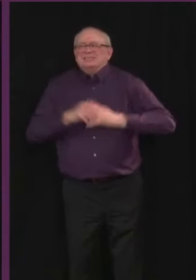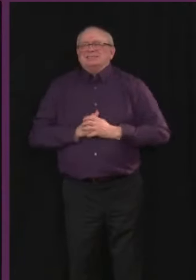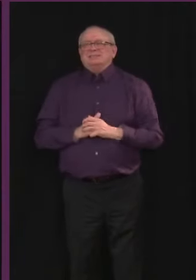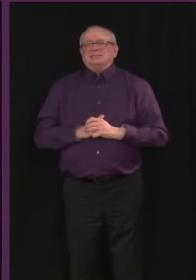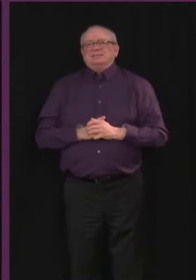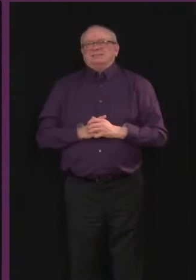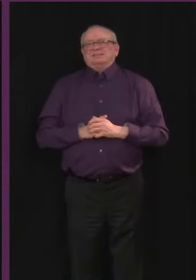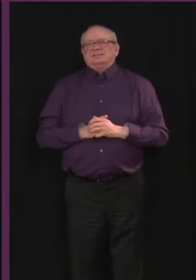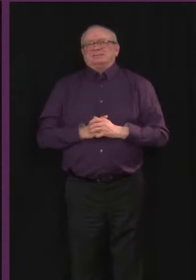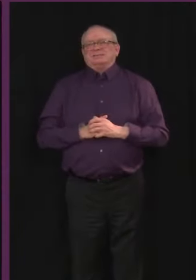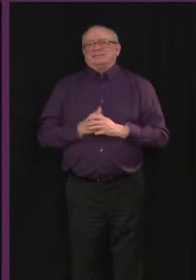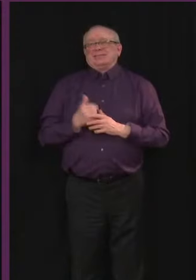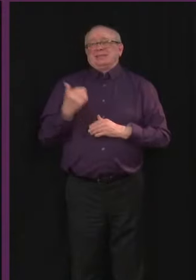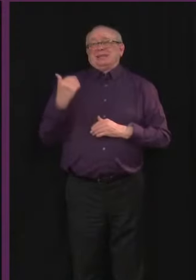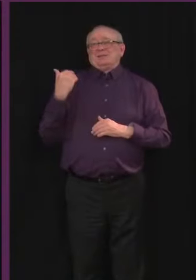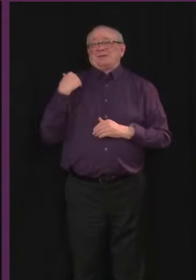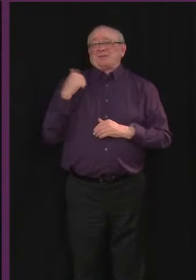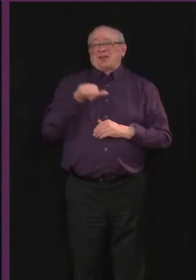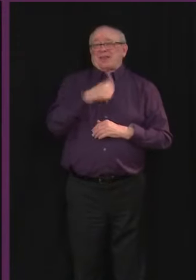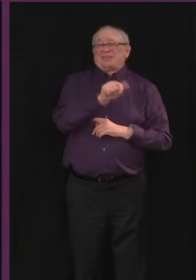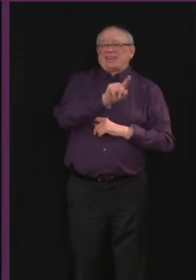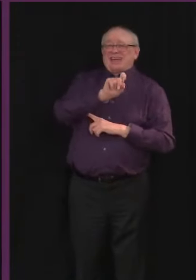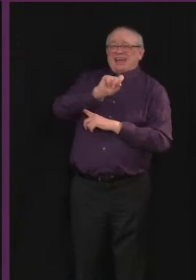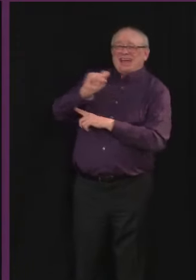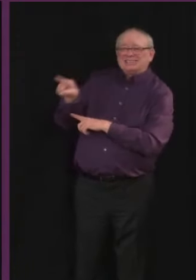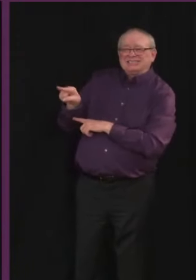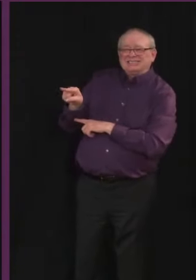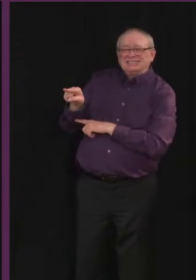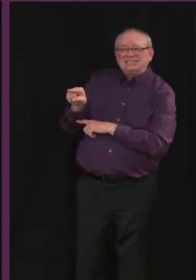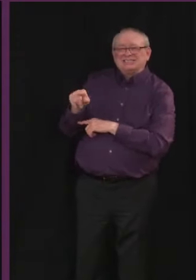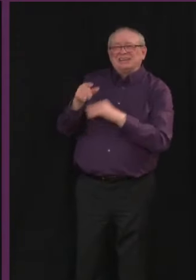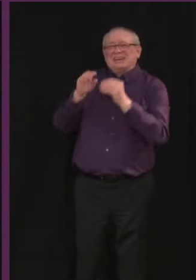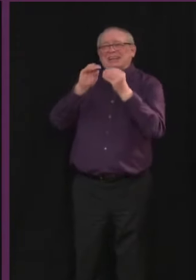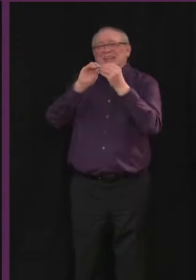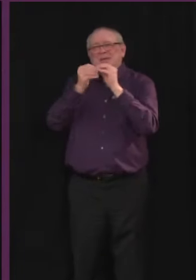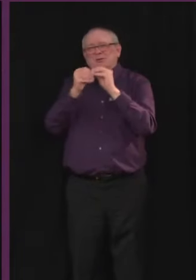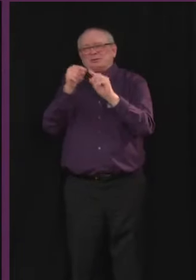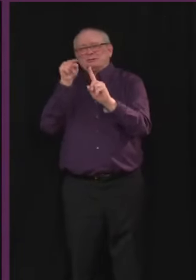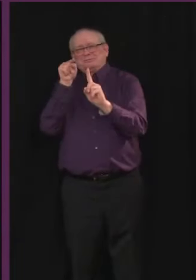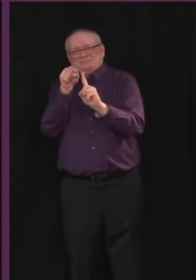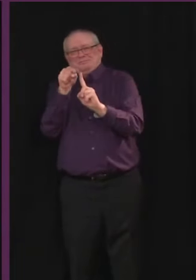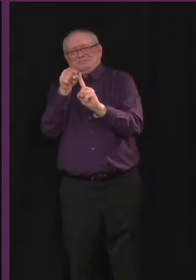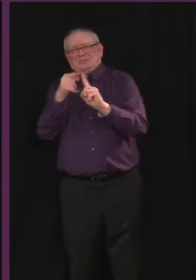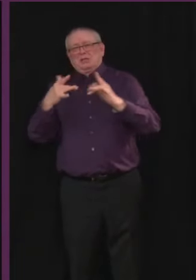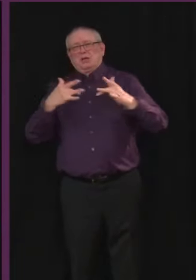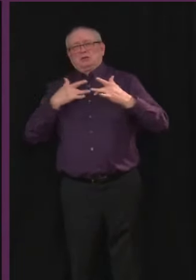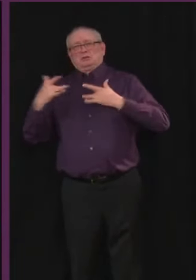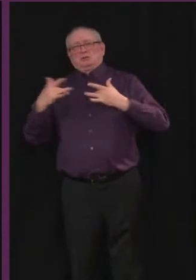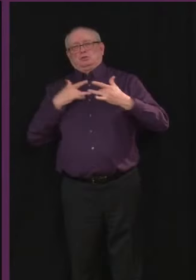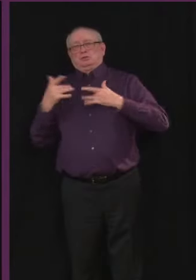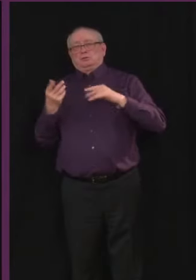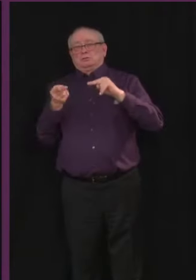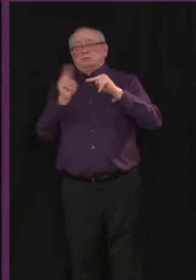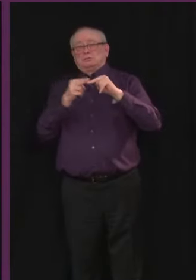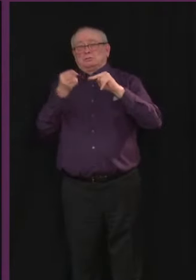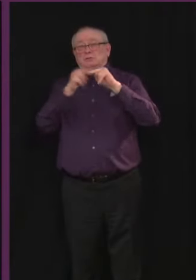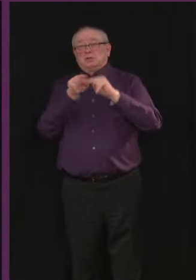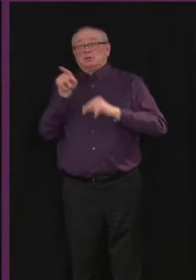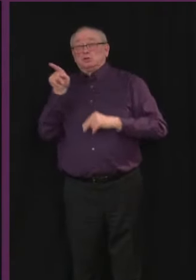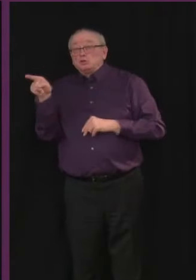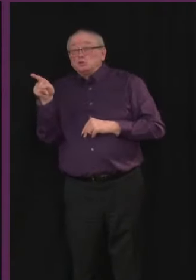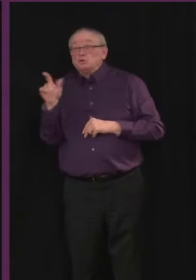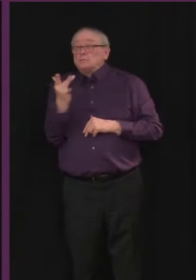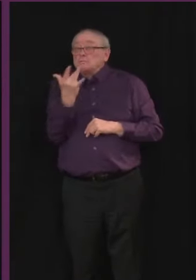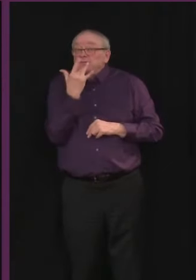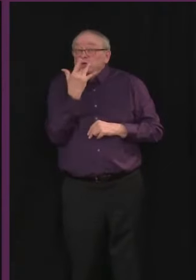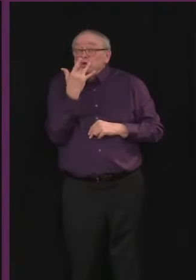considered concerning growth. You said you want counts to remain stable or go down. So if we continue on the trend that we are seeing right